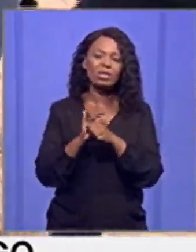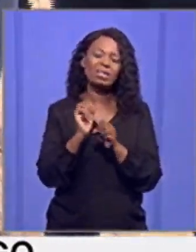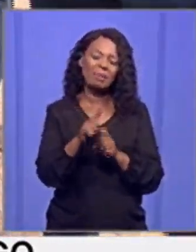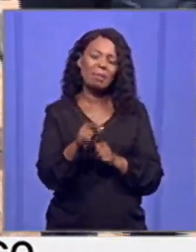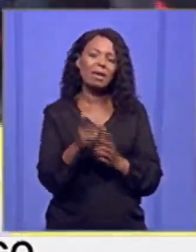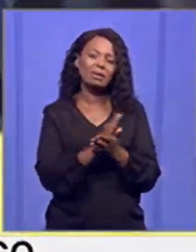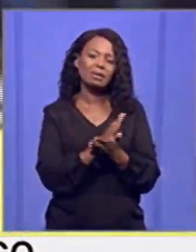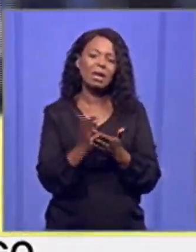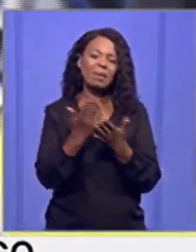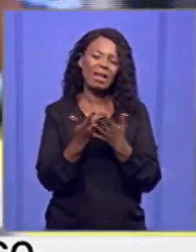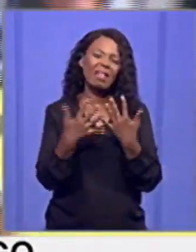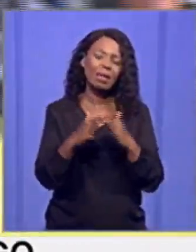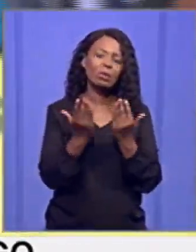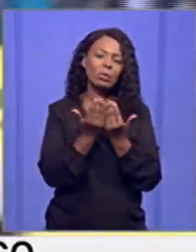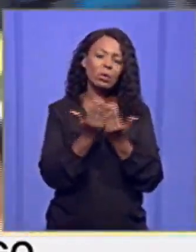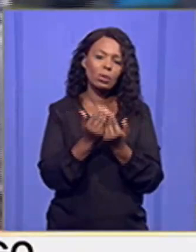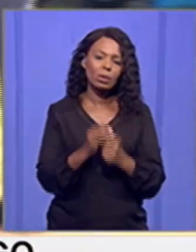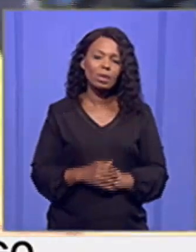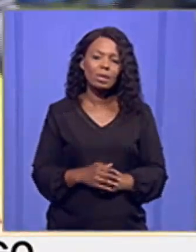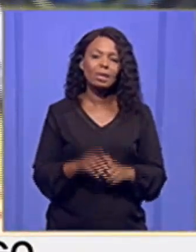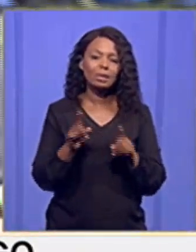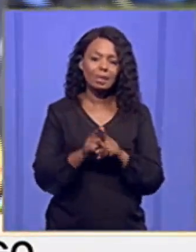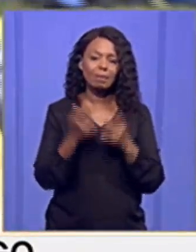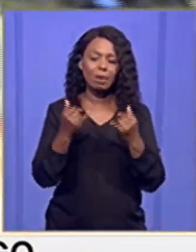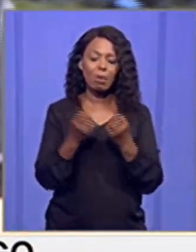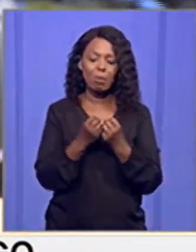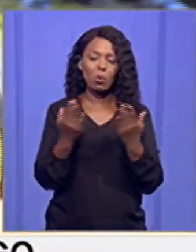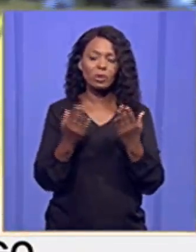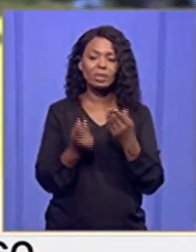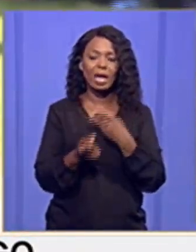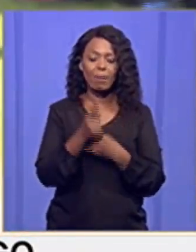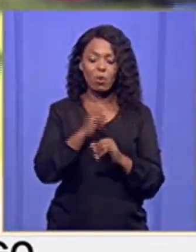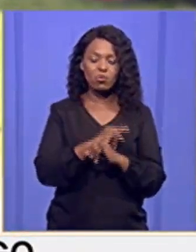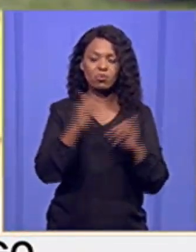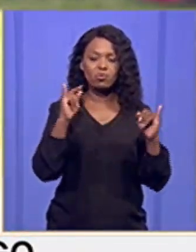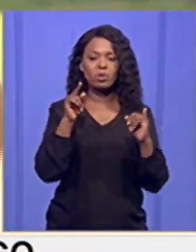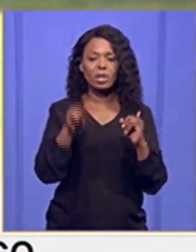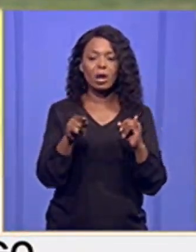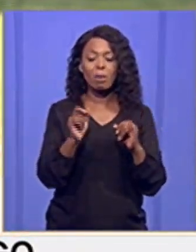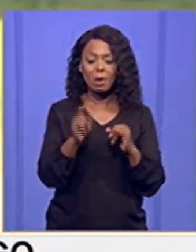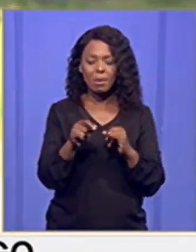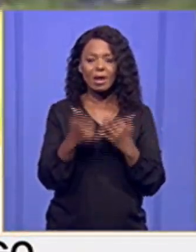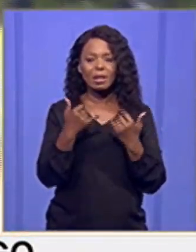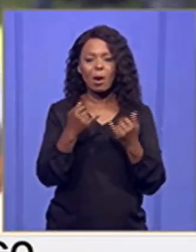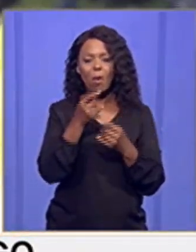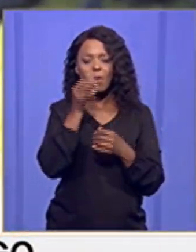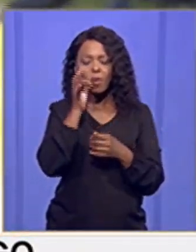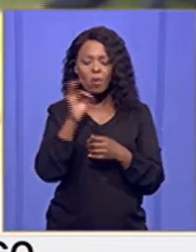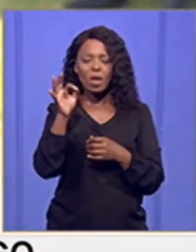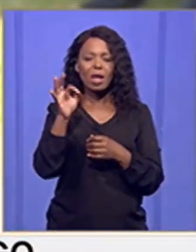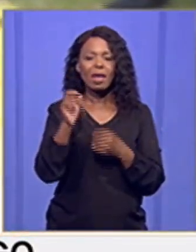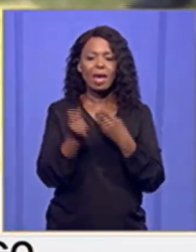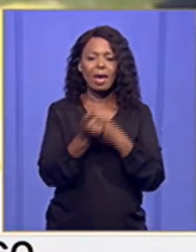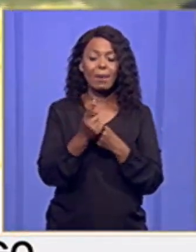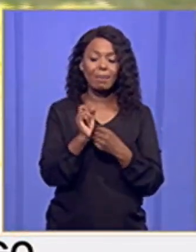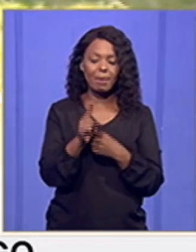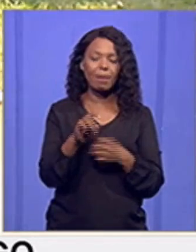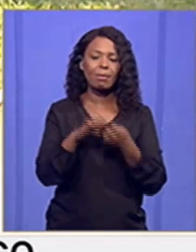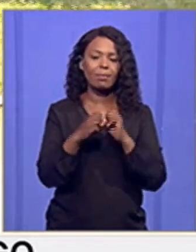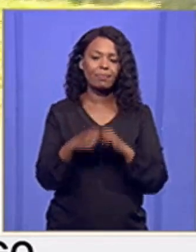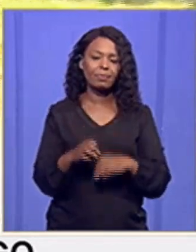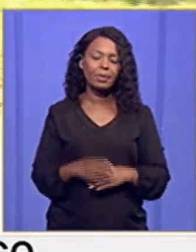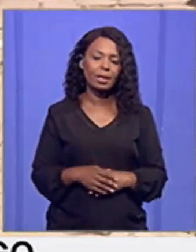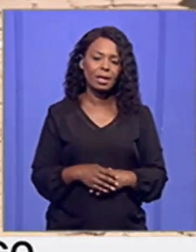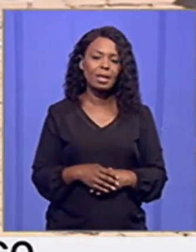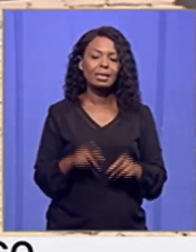baithuti e nagana gore go na le koketšego ya ditiro tša mogofe dikolong tše di ka feleletšago di bakile masetlapelo a go swana le ya.